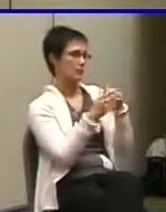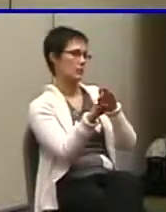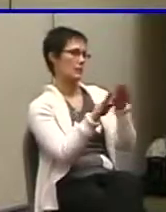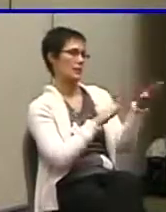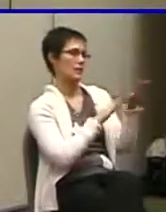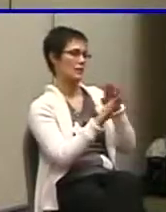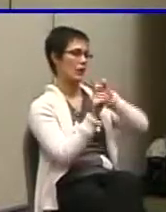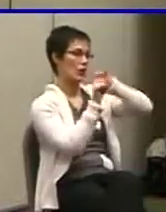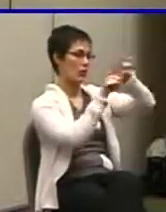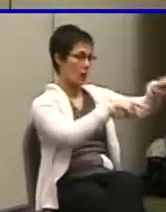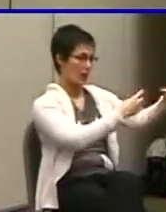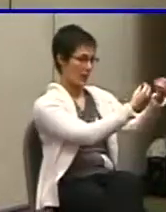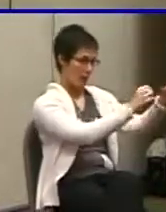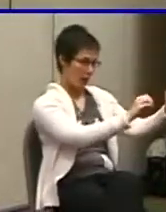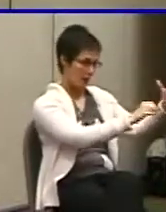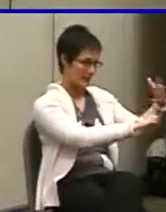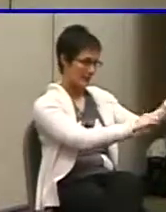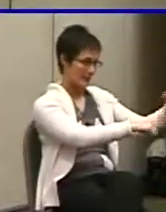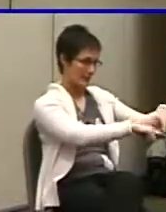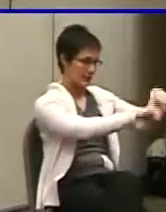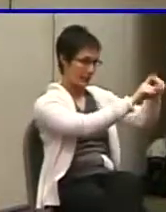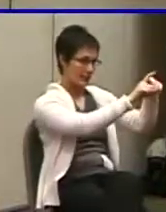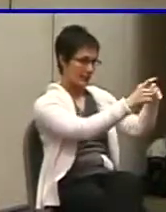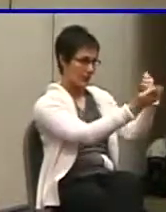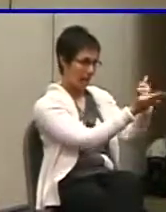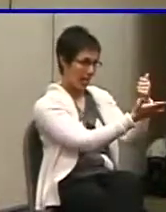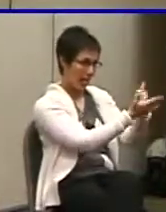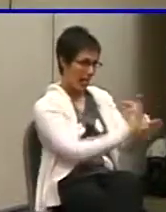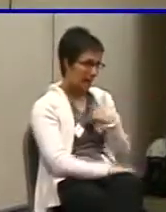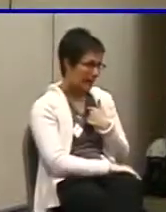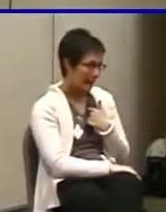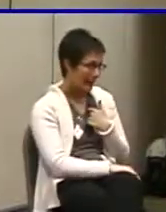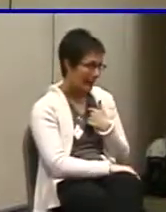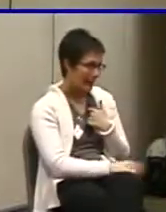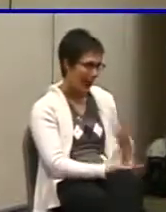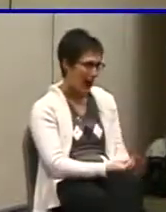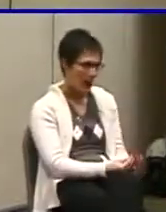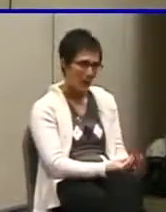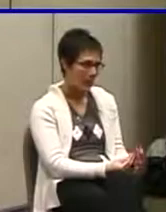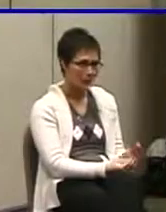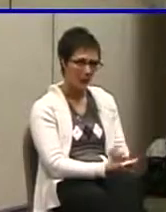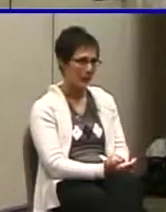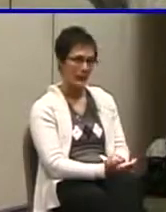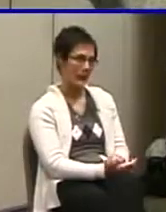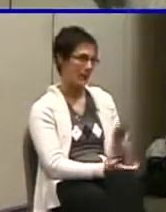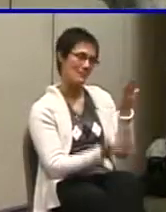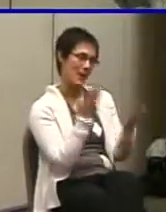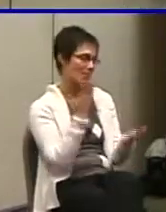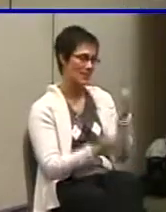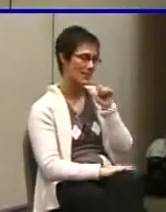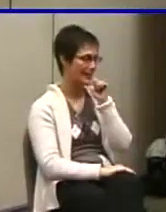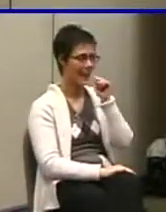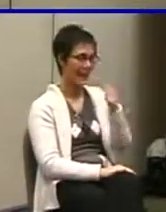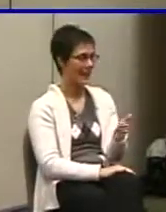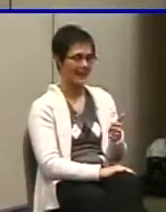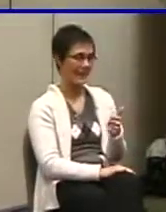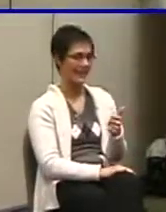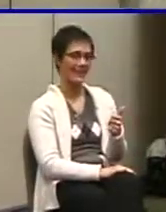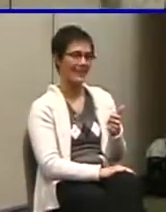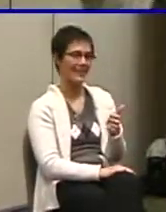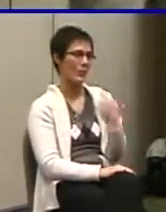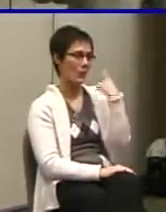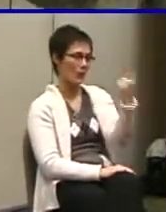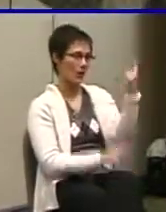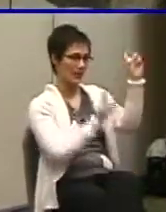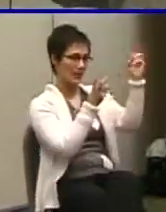to the office and being suspended assist me in dealing with my behavior? Probably not. I mean, one of the issues it sounds like,